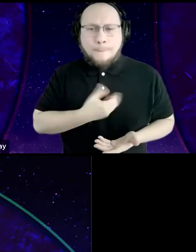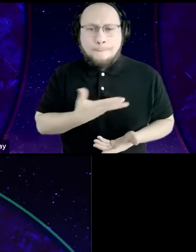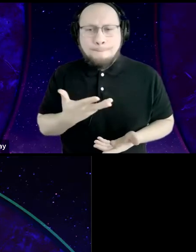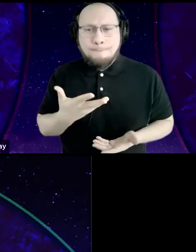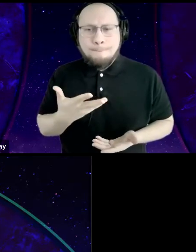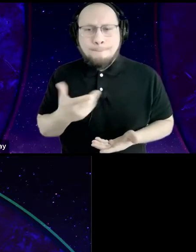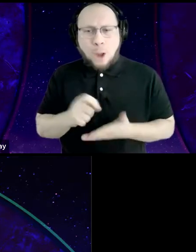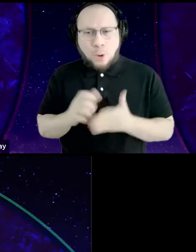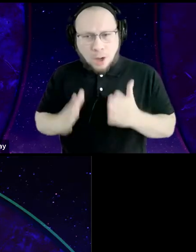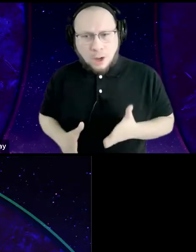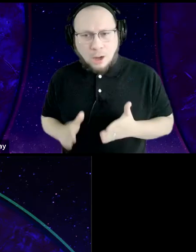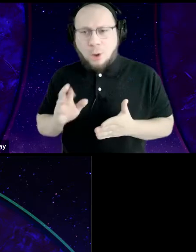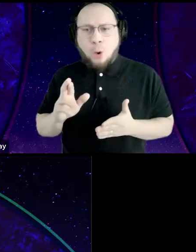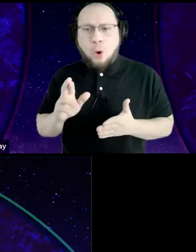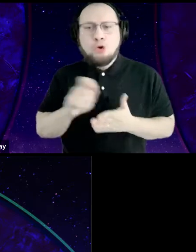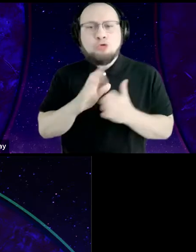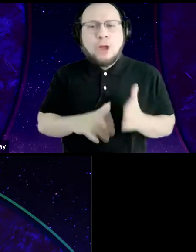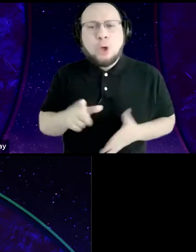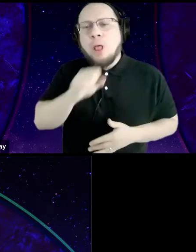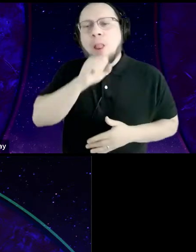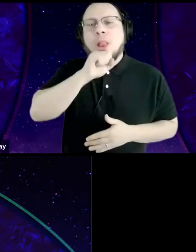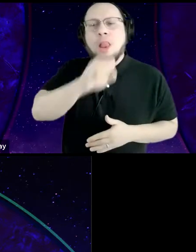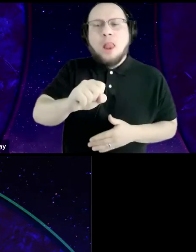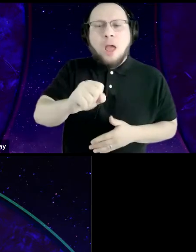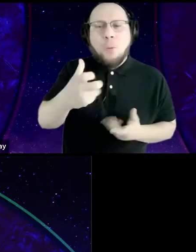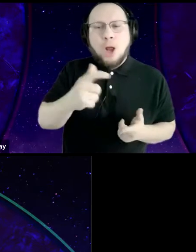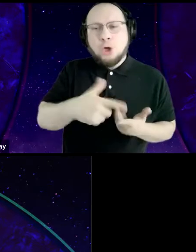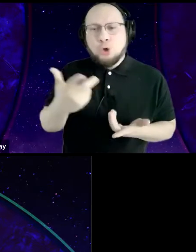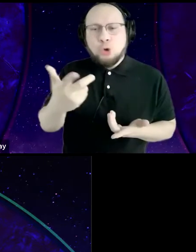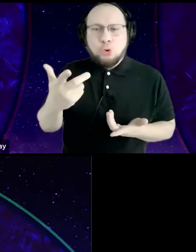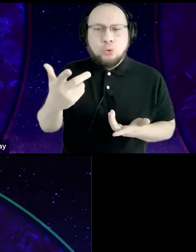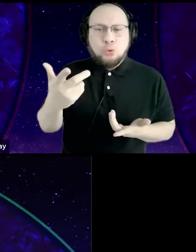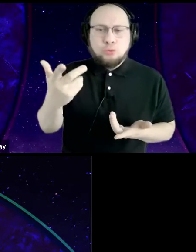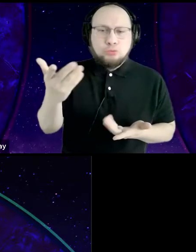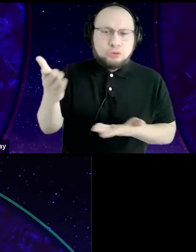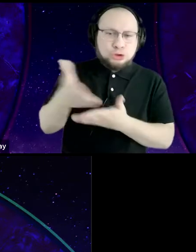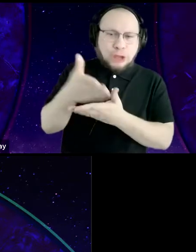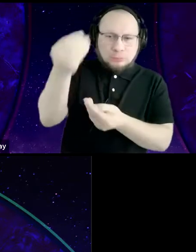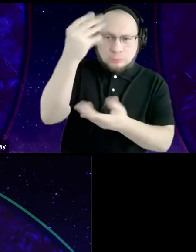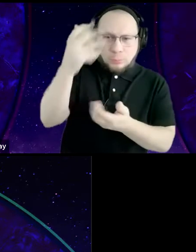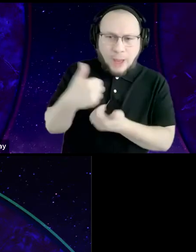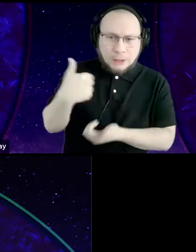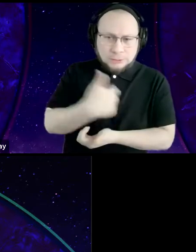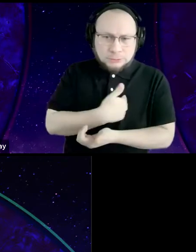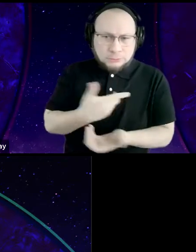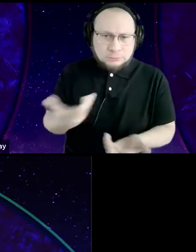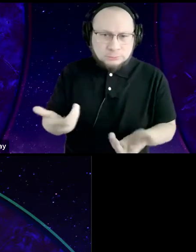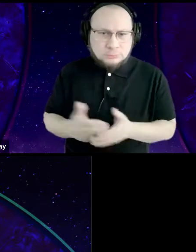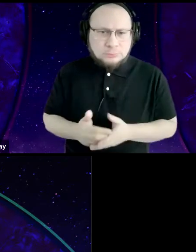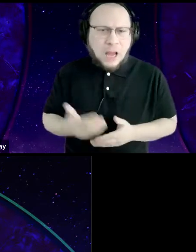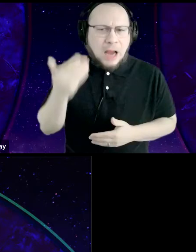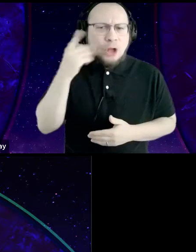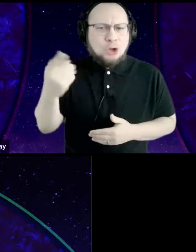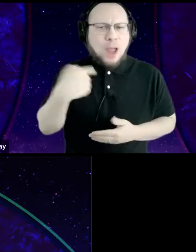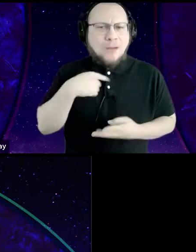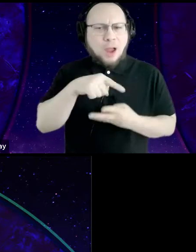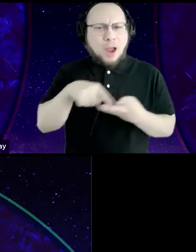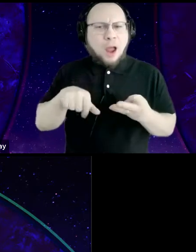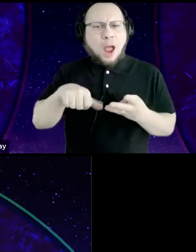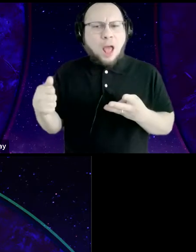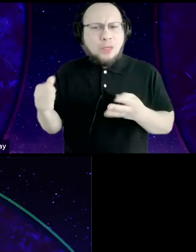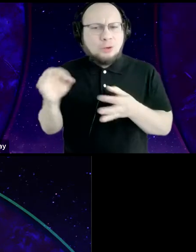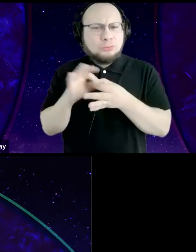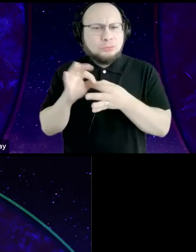wordsmiths that you love and want to give and live by and want to give to gifts as us, because I know you have a couple other gifts you're about to give us